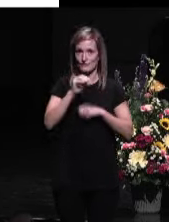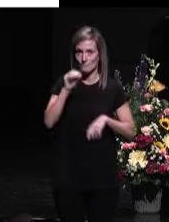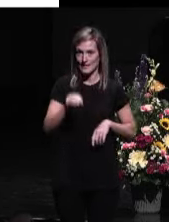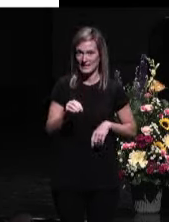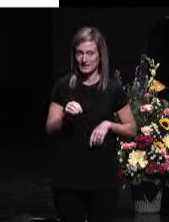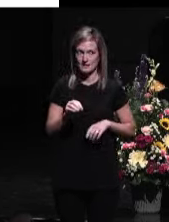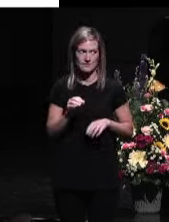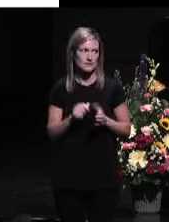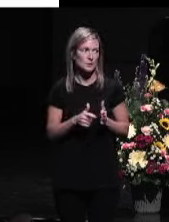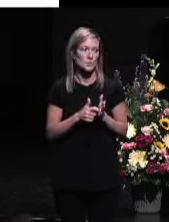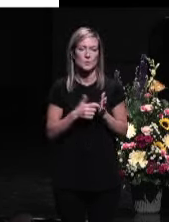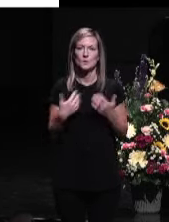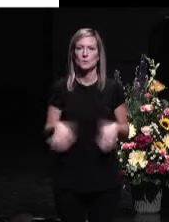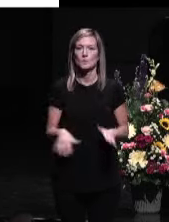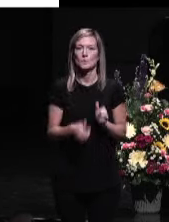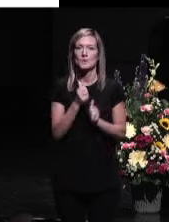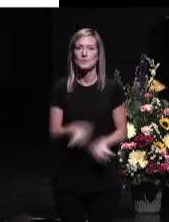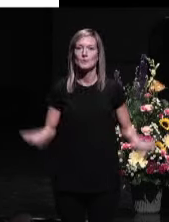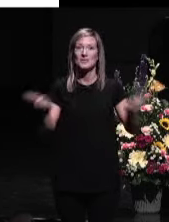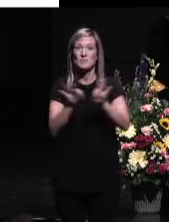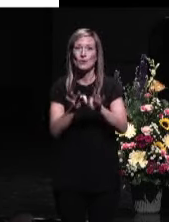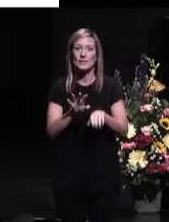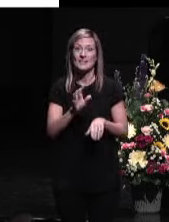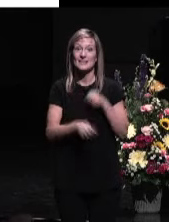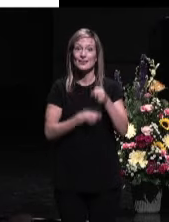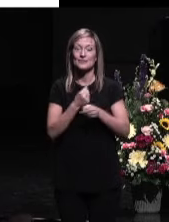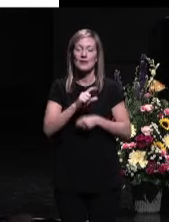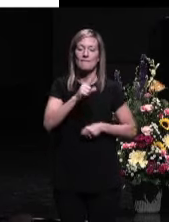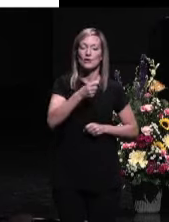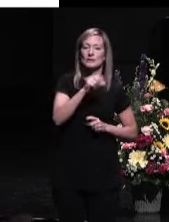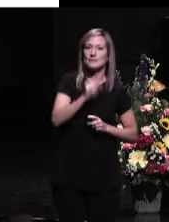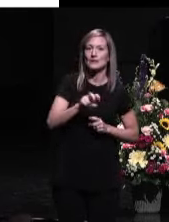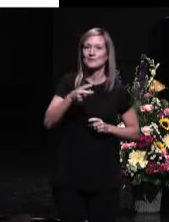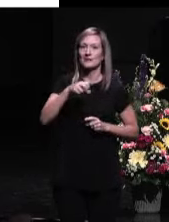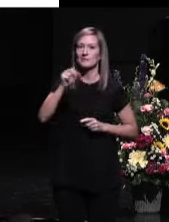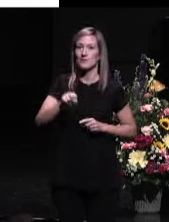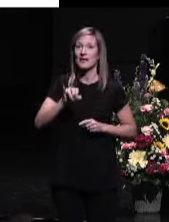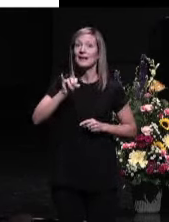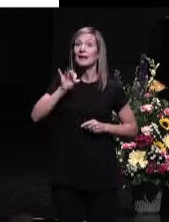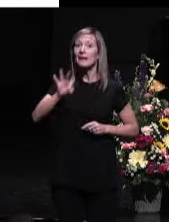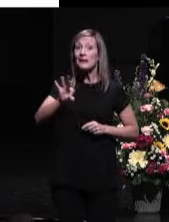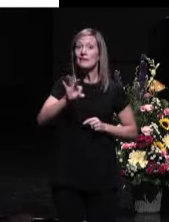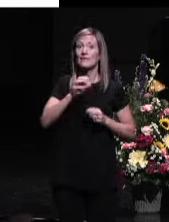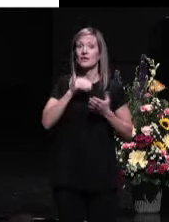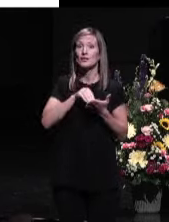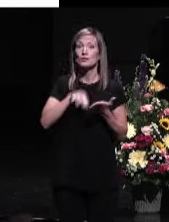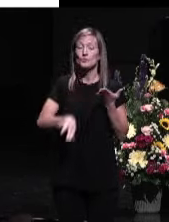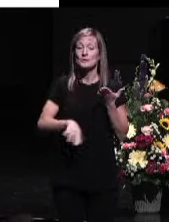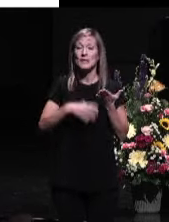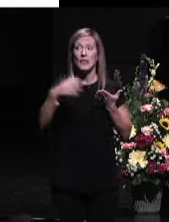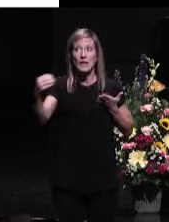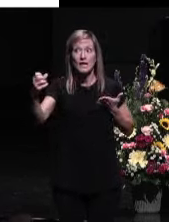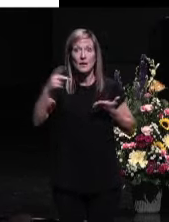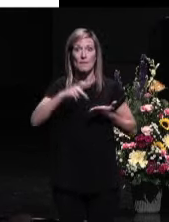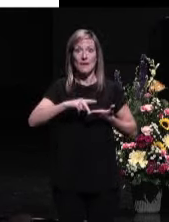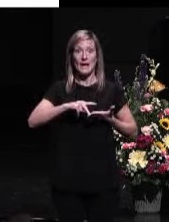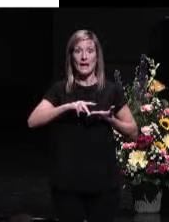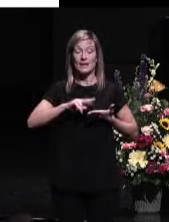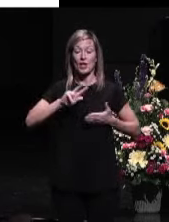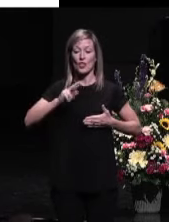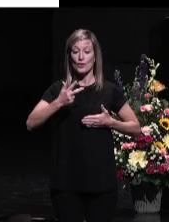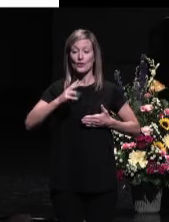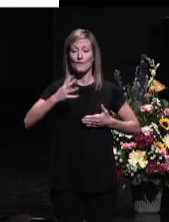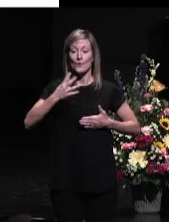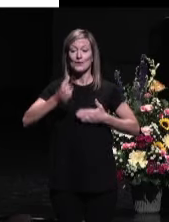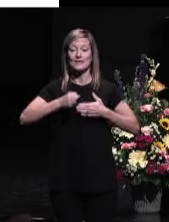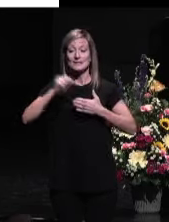first semester and second semester are the most important. If students come back after those, they're much more likely to continue. Second to third